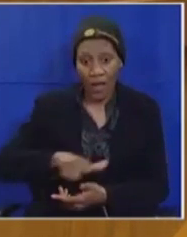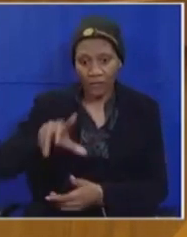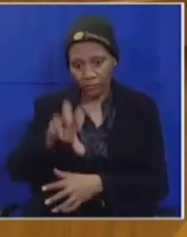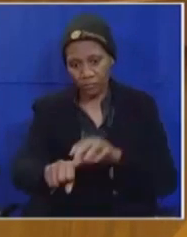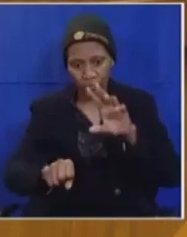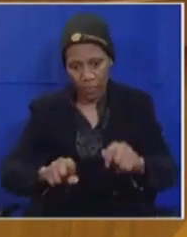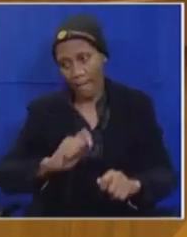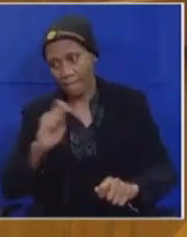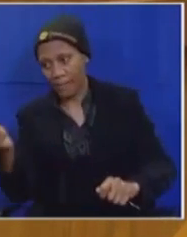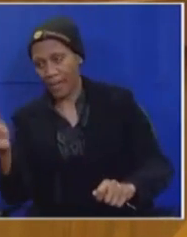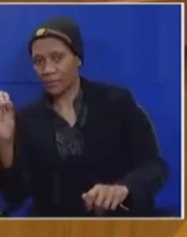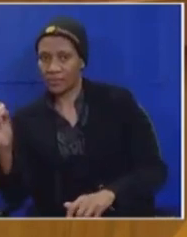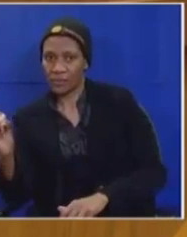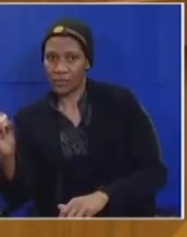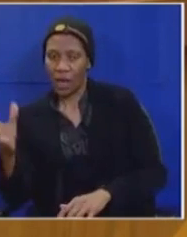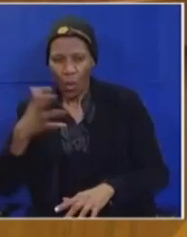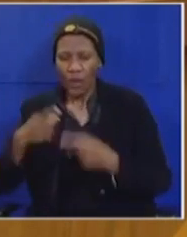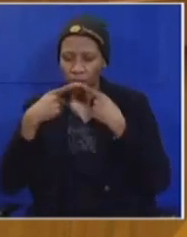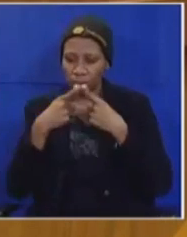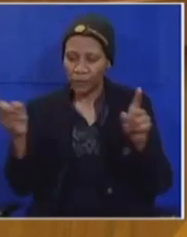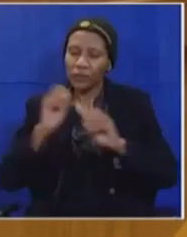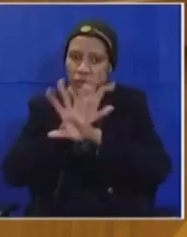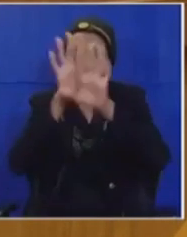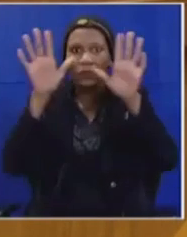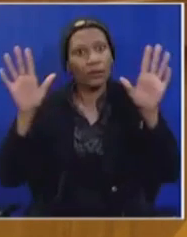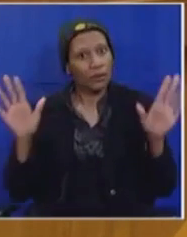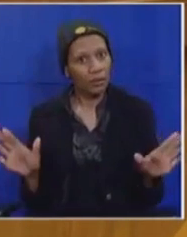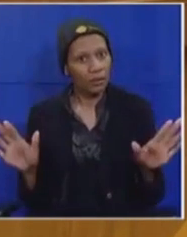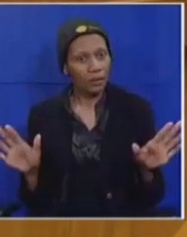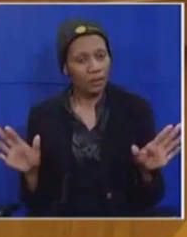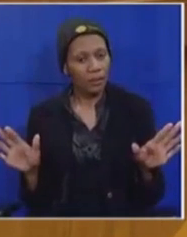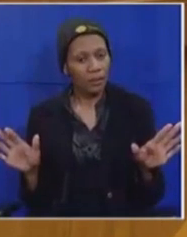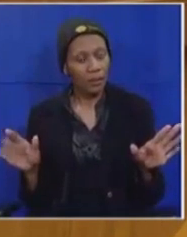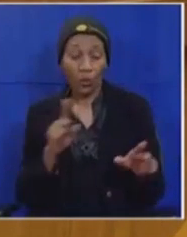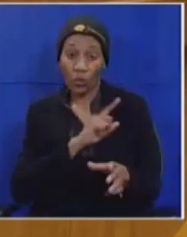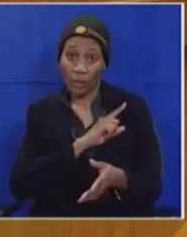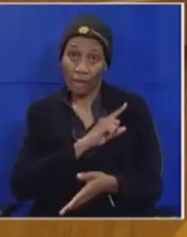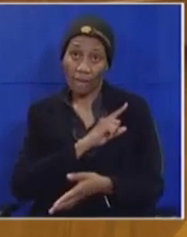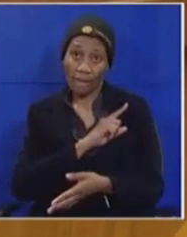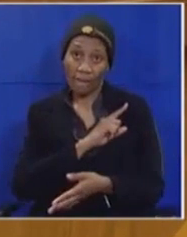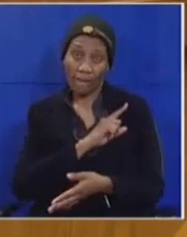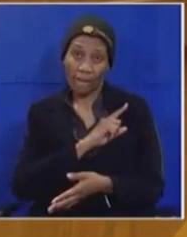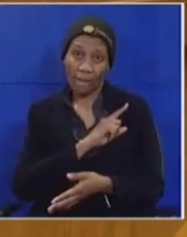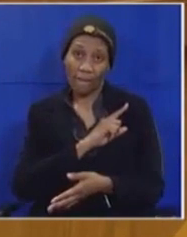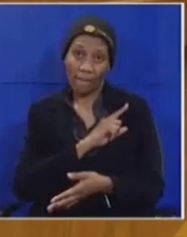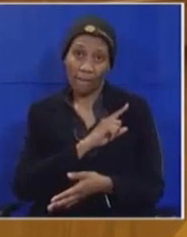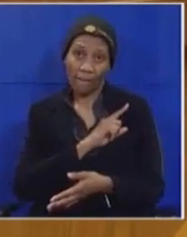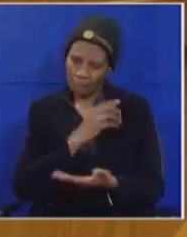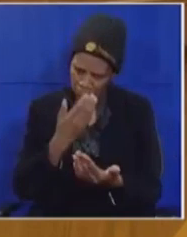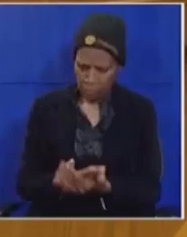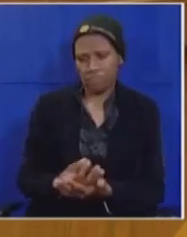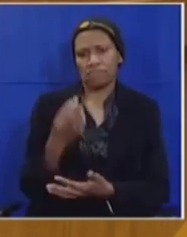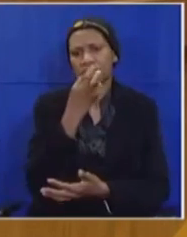compensation. We want to make it clear so that we are able to say with